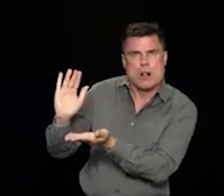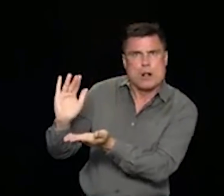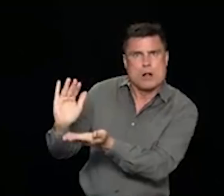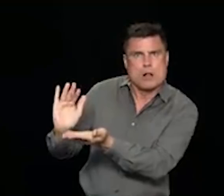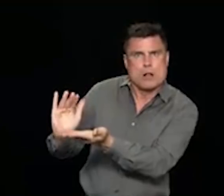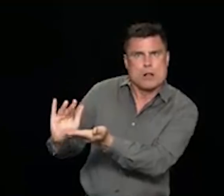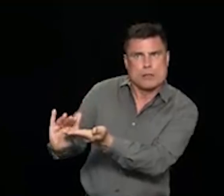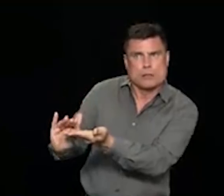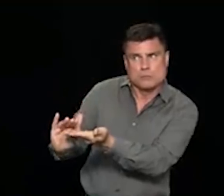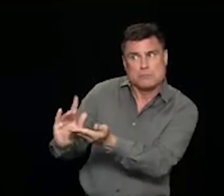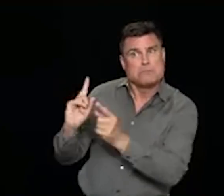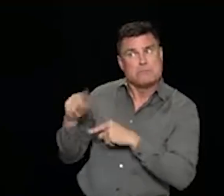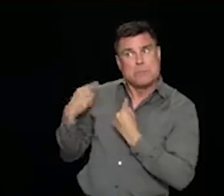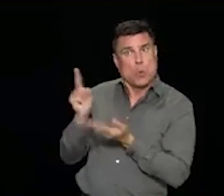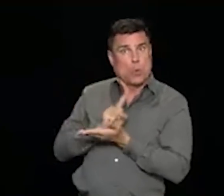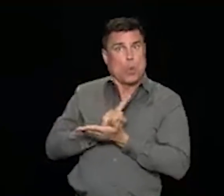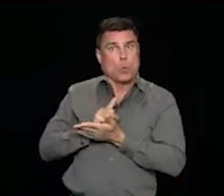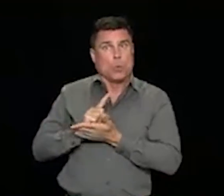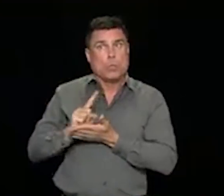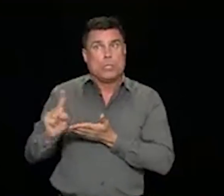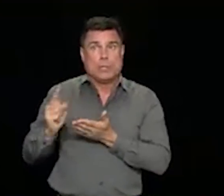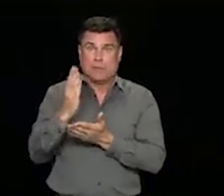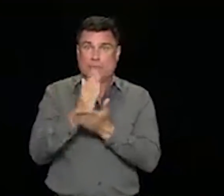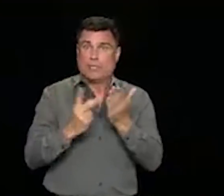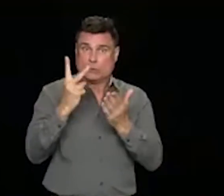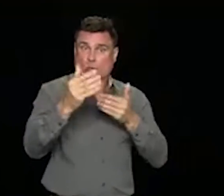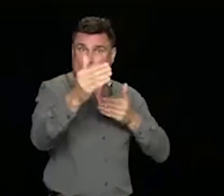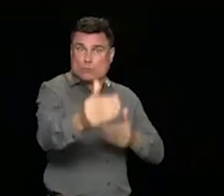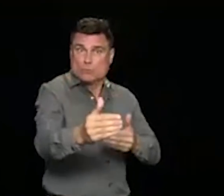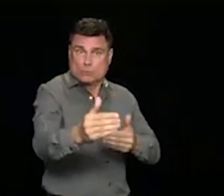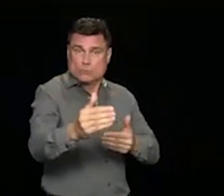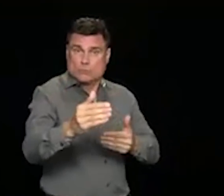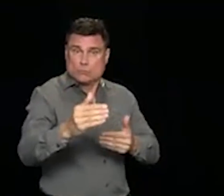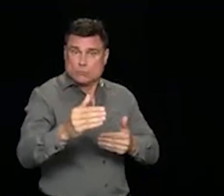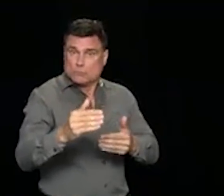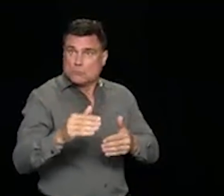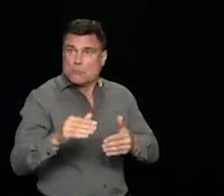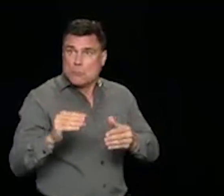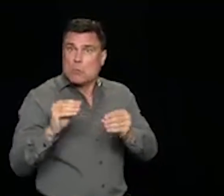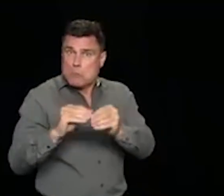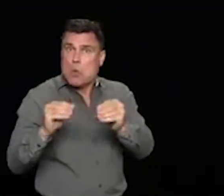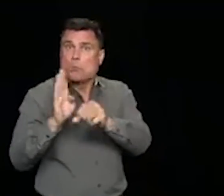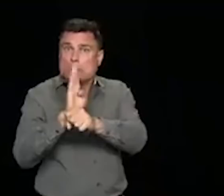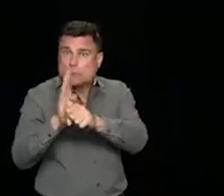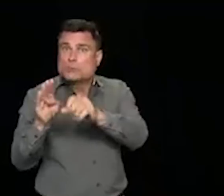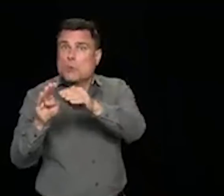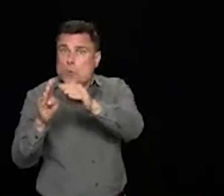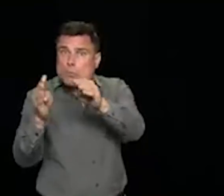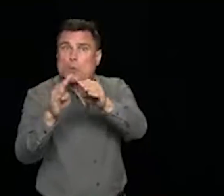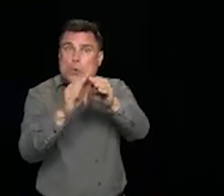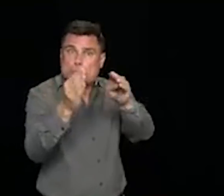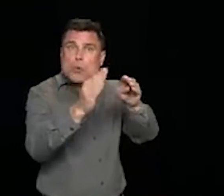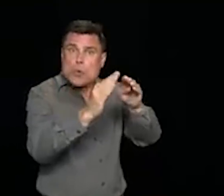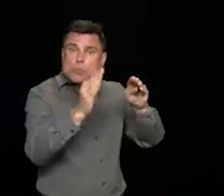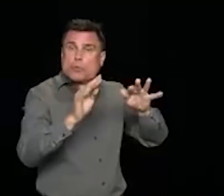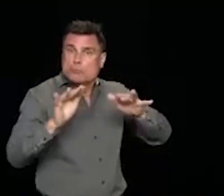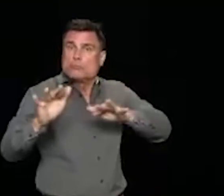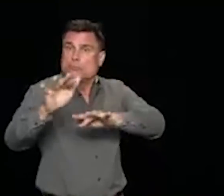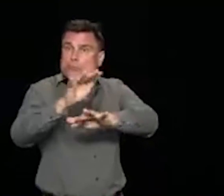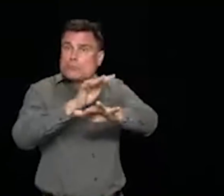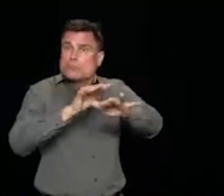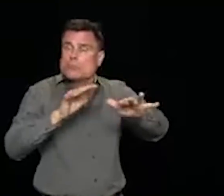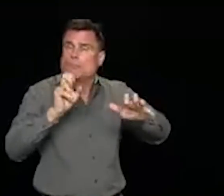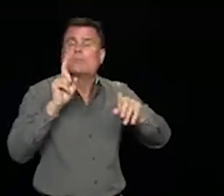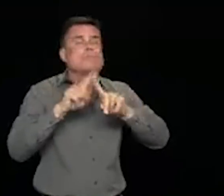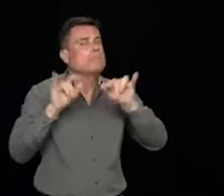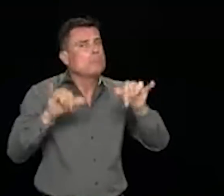phase 2 with more people out, more businesses open. We cannot go back to our pre-COVID days. We